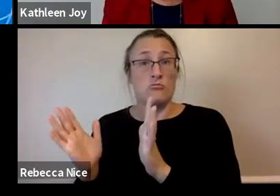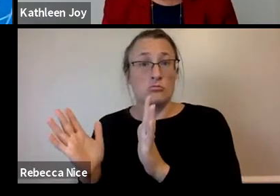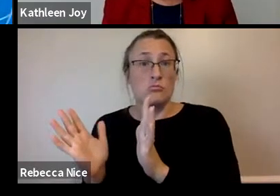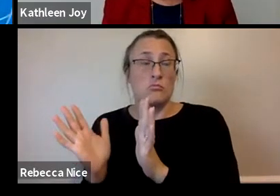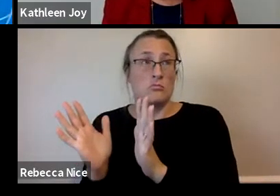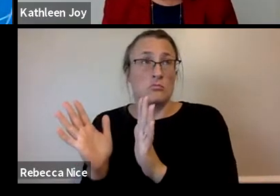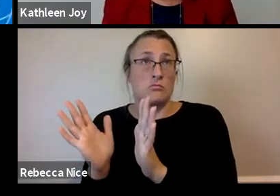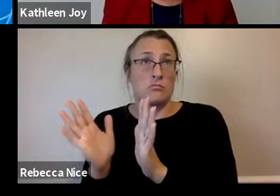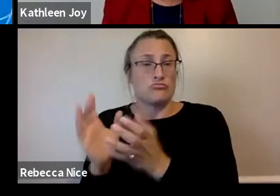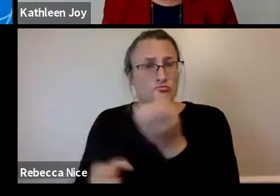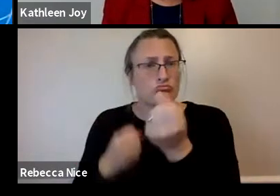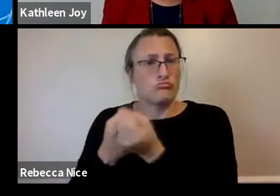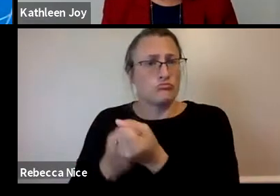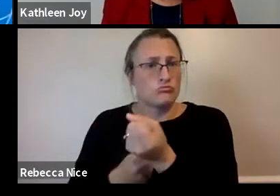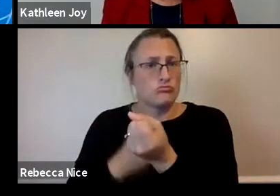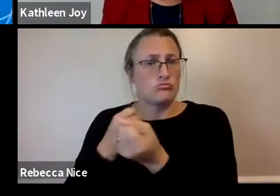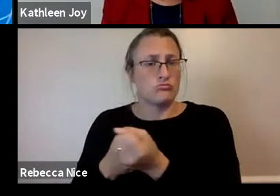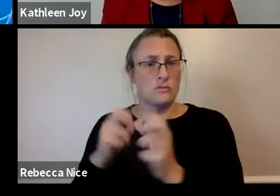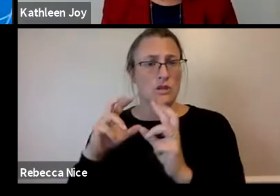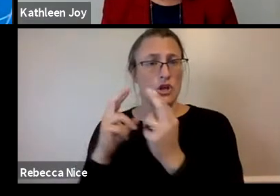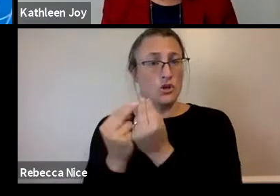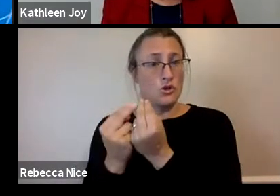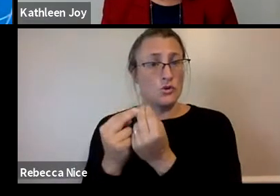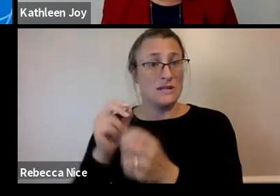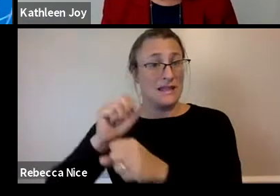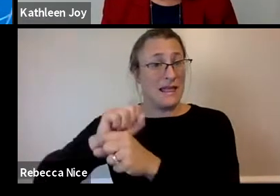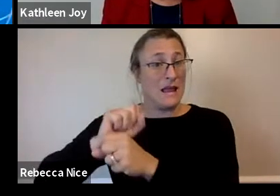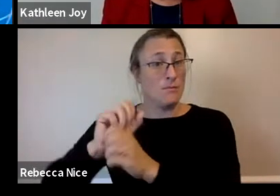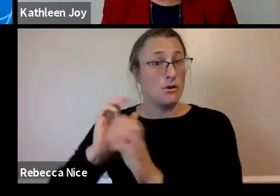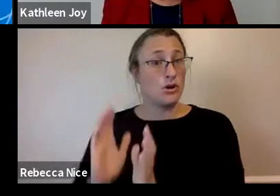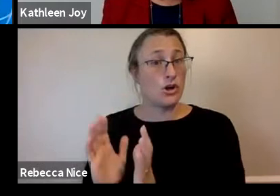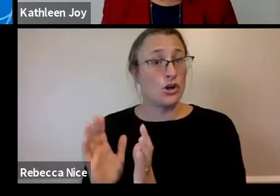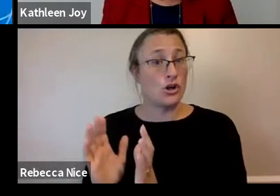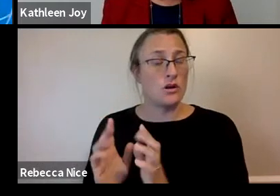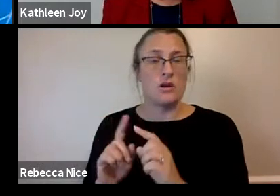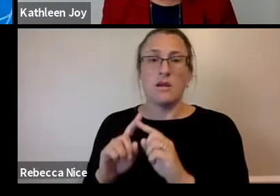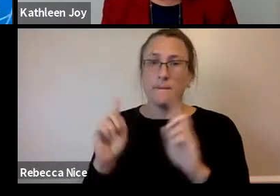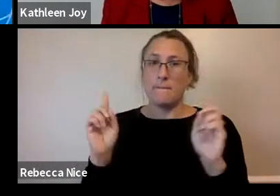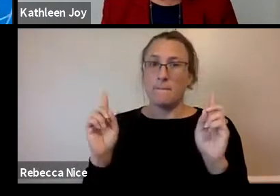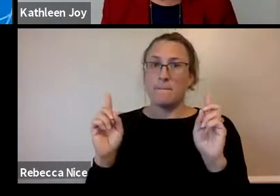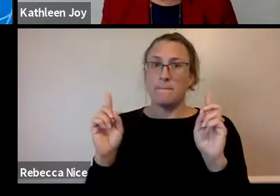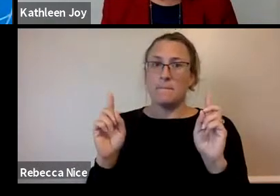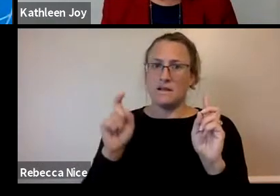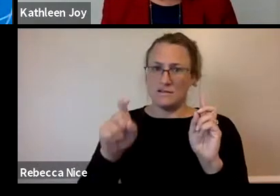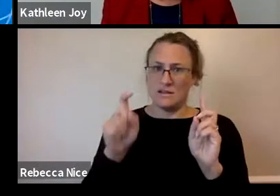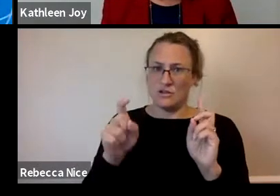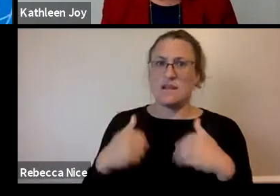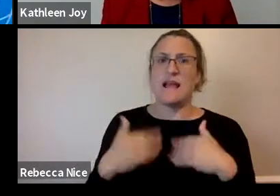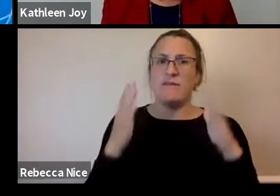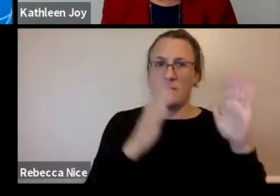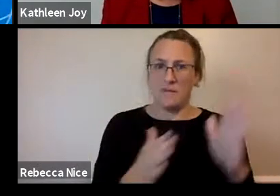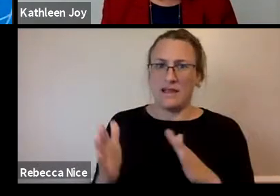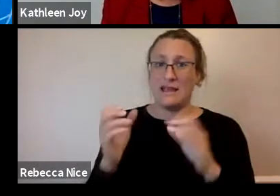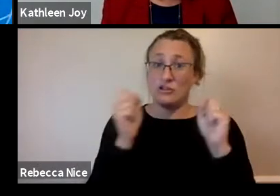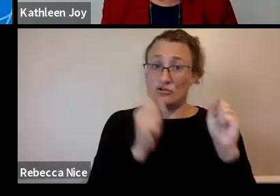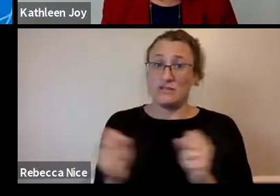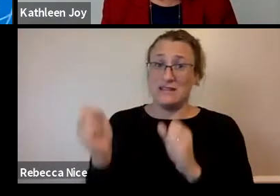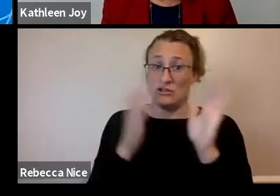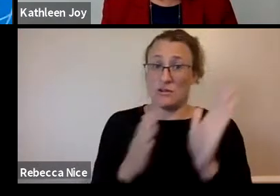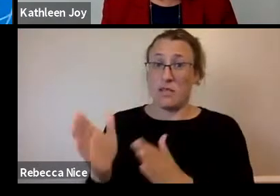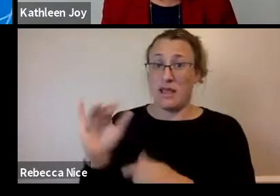strongly in support of the union labor, I think there needs to have a plan, strategic plan,